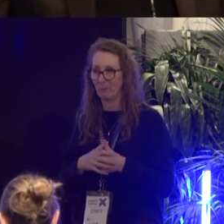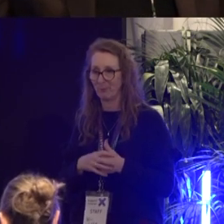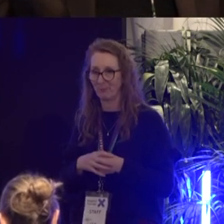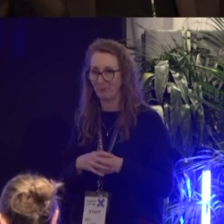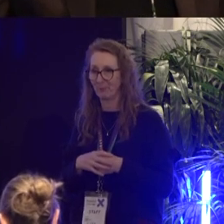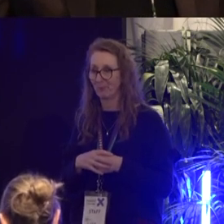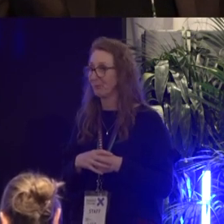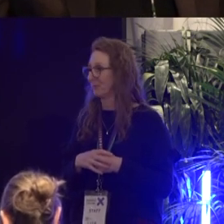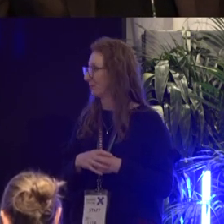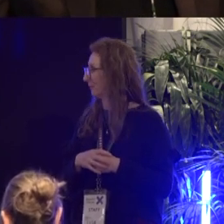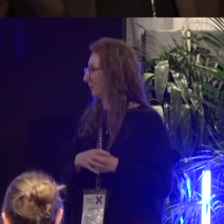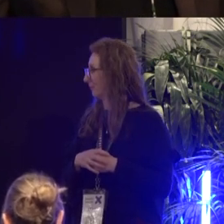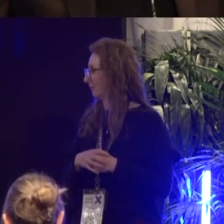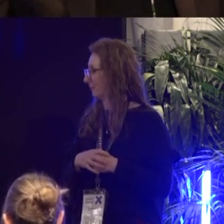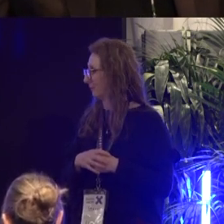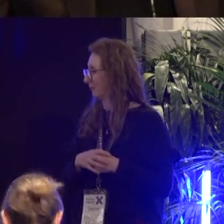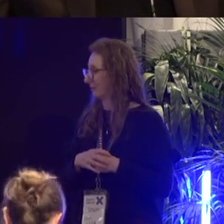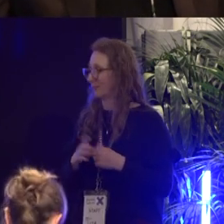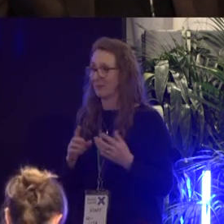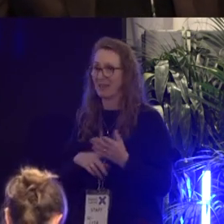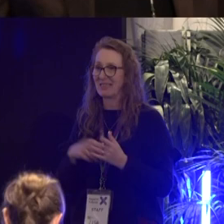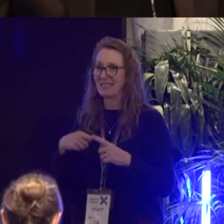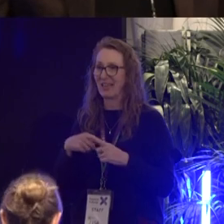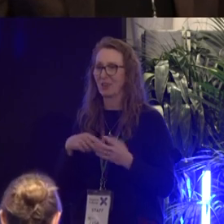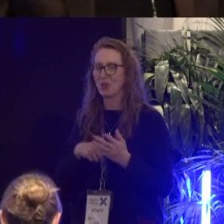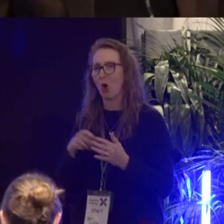Yo, that's mad. He said TikTok's like chewing gum.